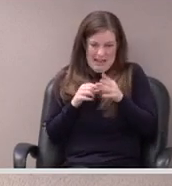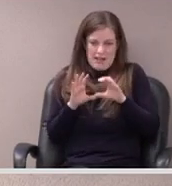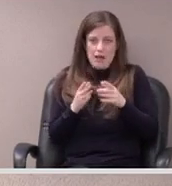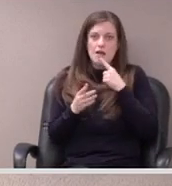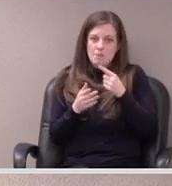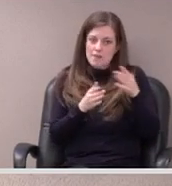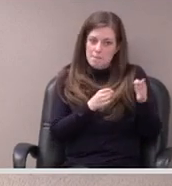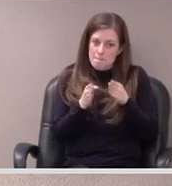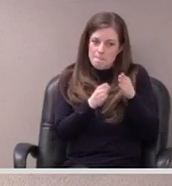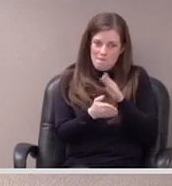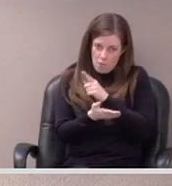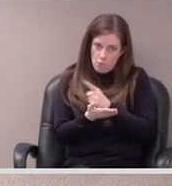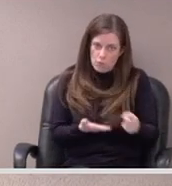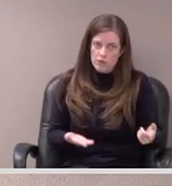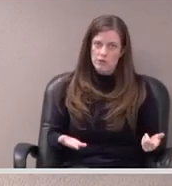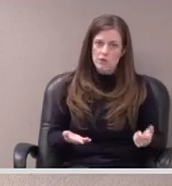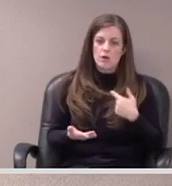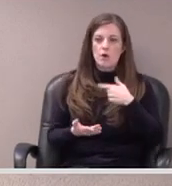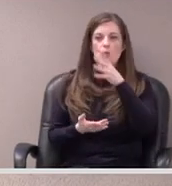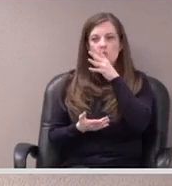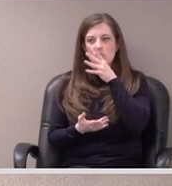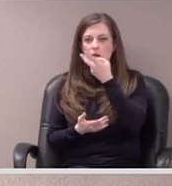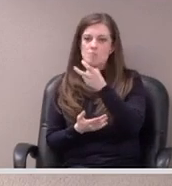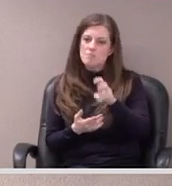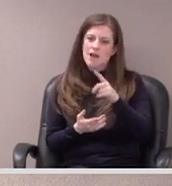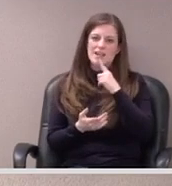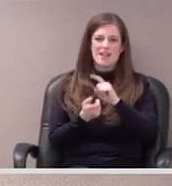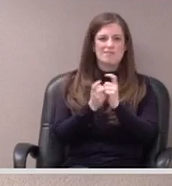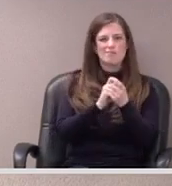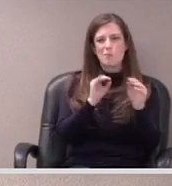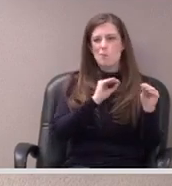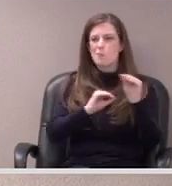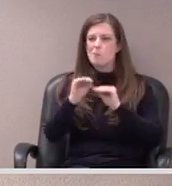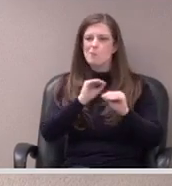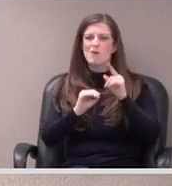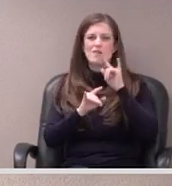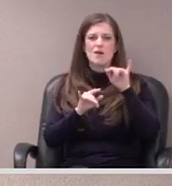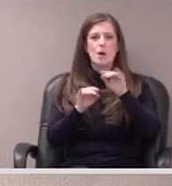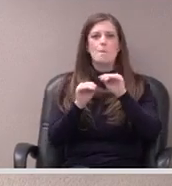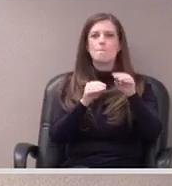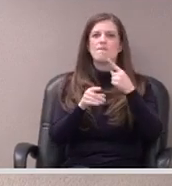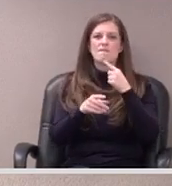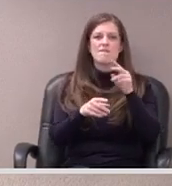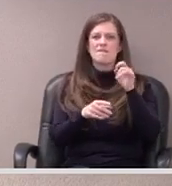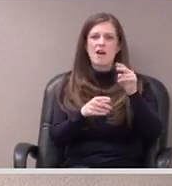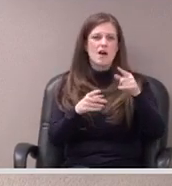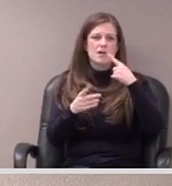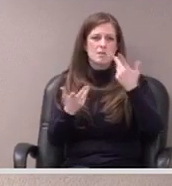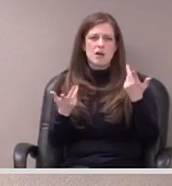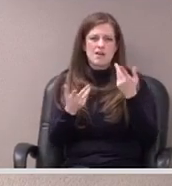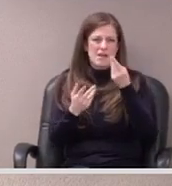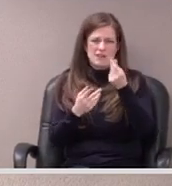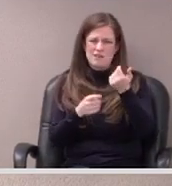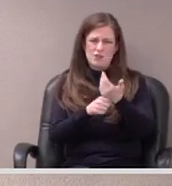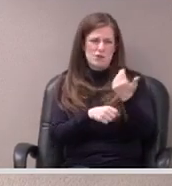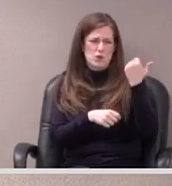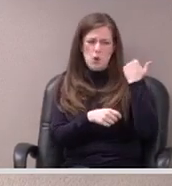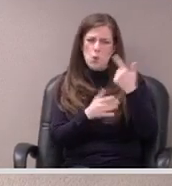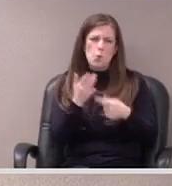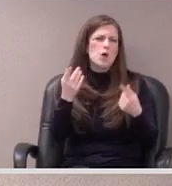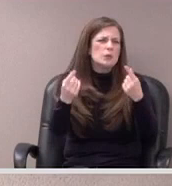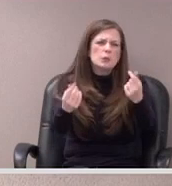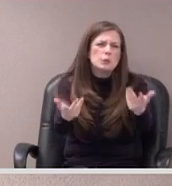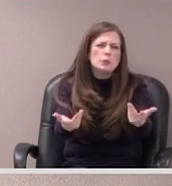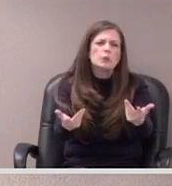what have you? We had talked about trying to move to that at some point, but that's been over a few years ago. What are we going to do to move to that